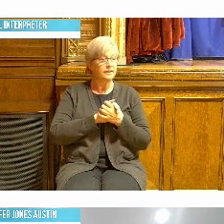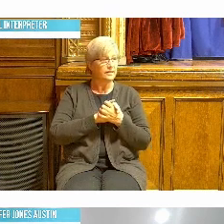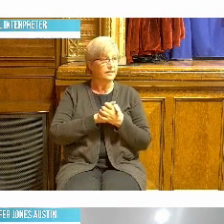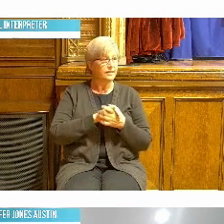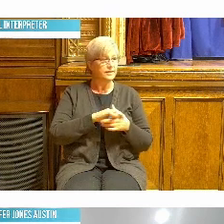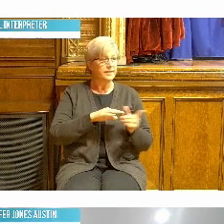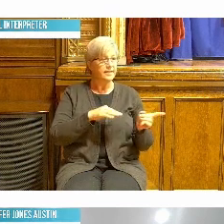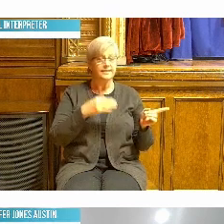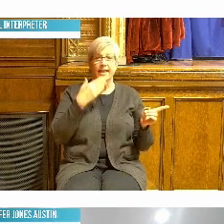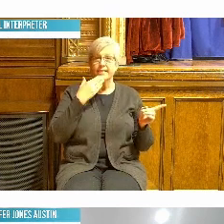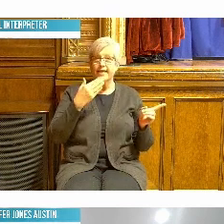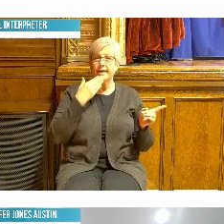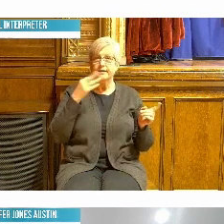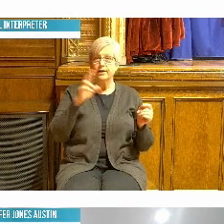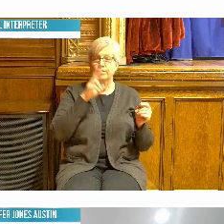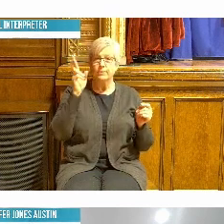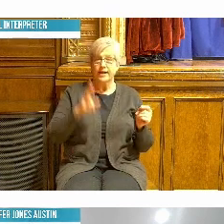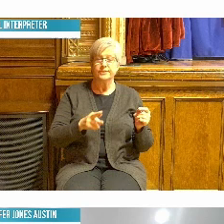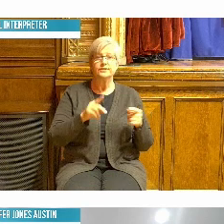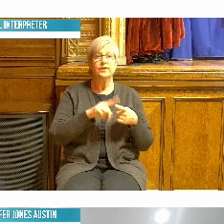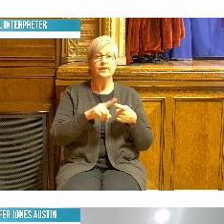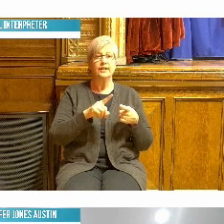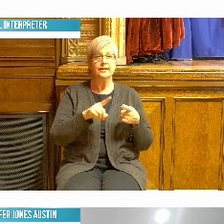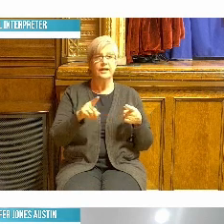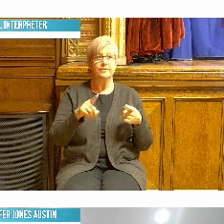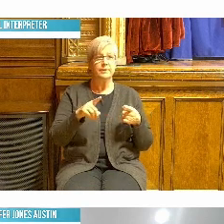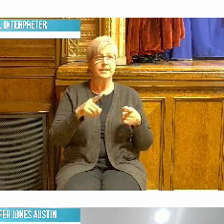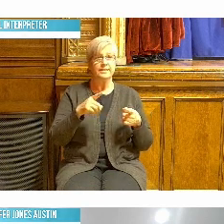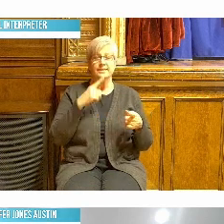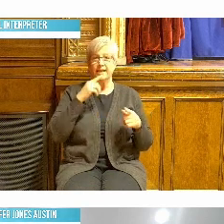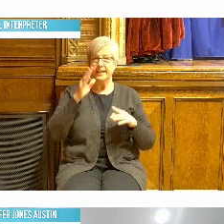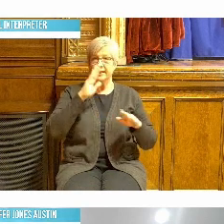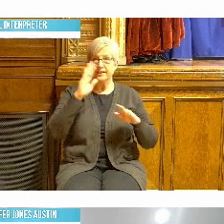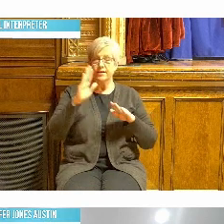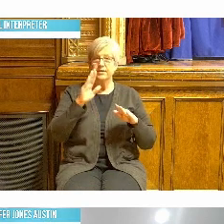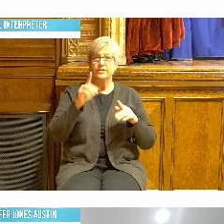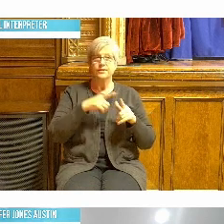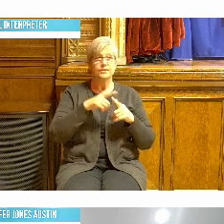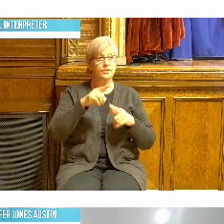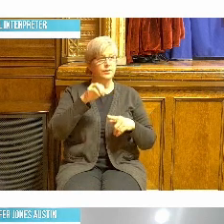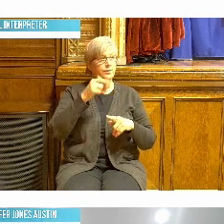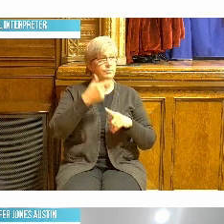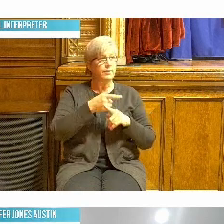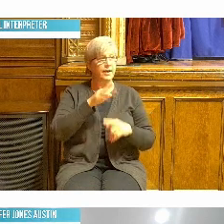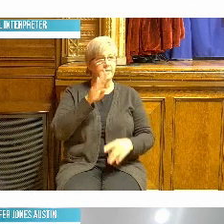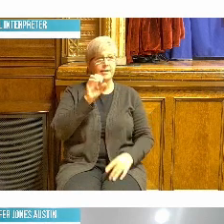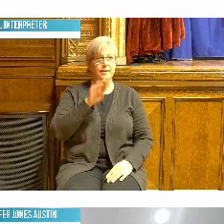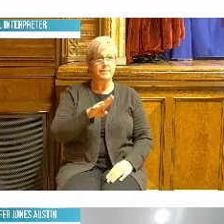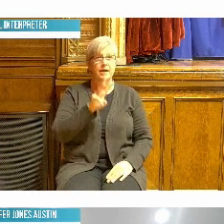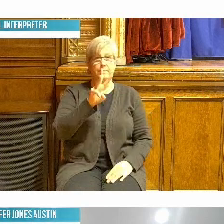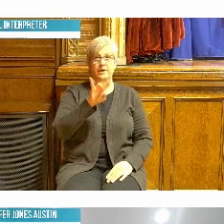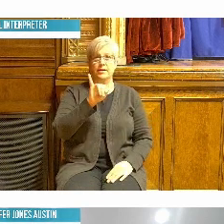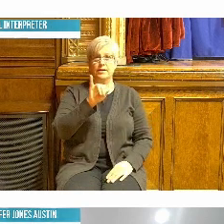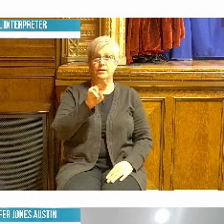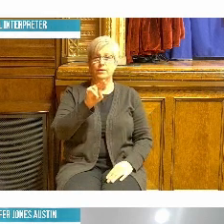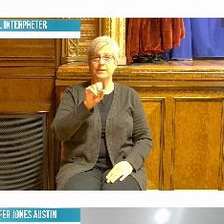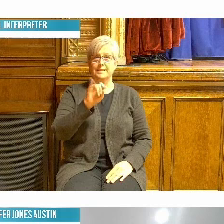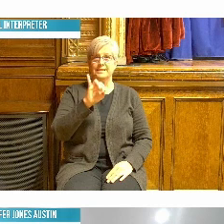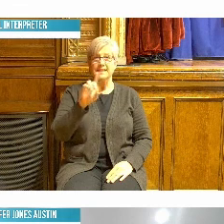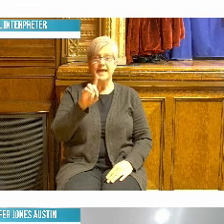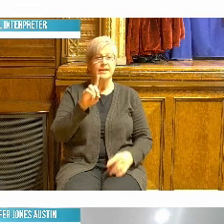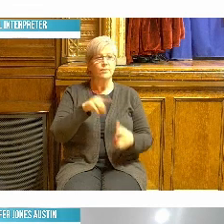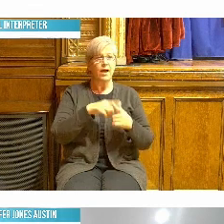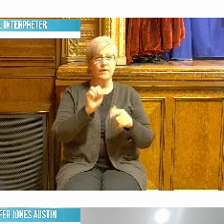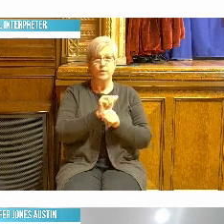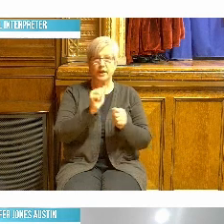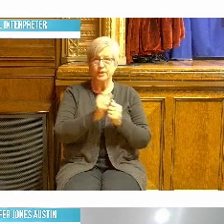Thank you, Rochester. And I want to send greetings to Brother Bob Winstead, whom I've